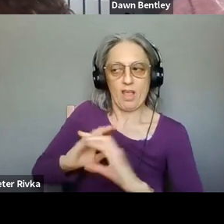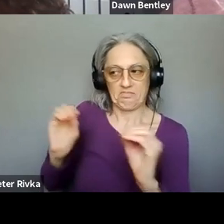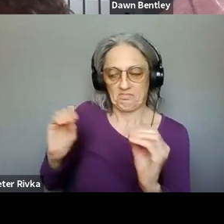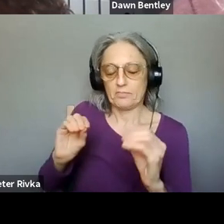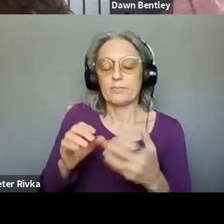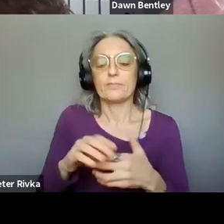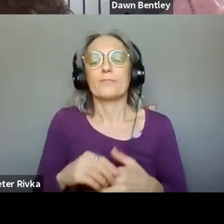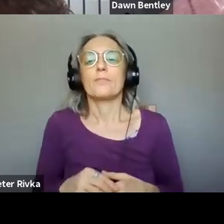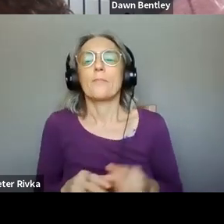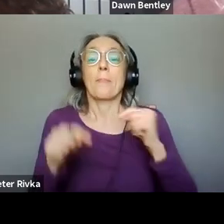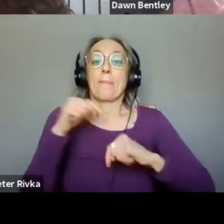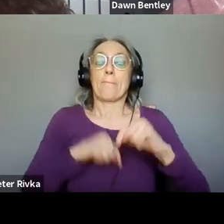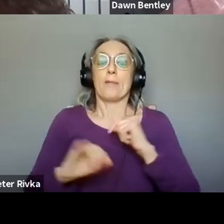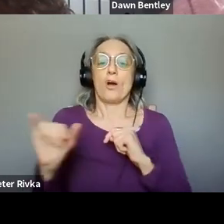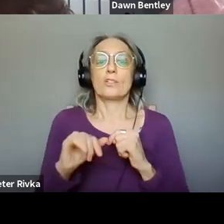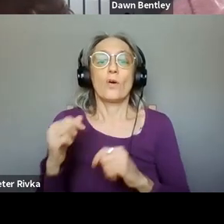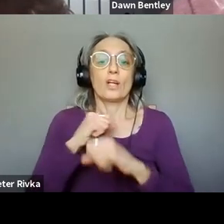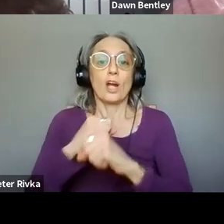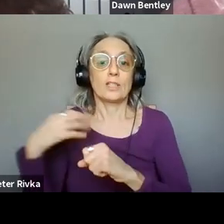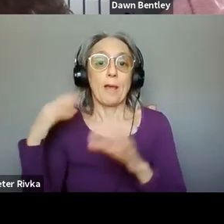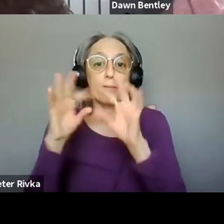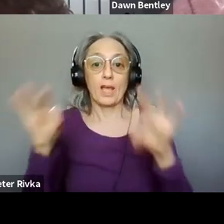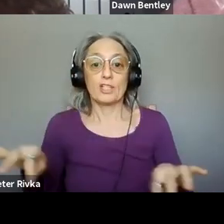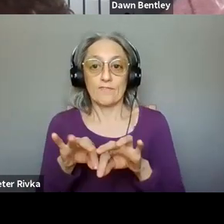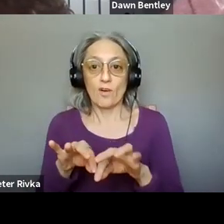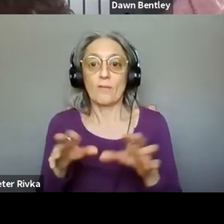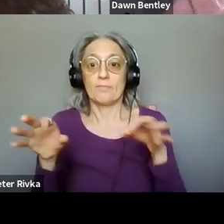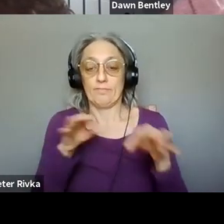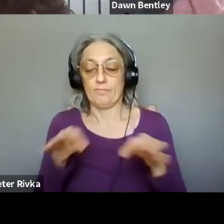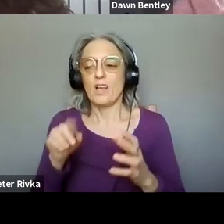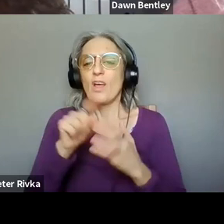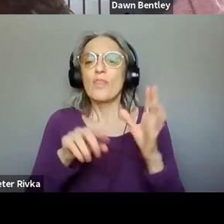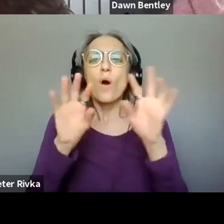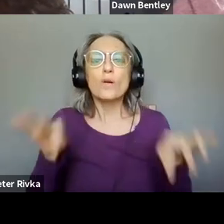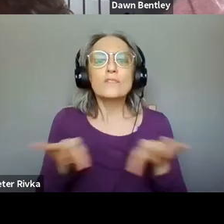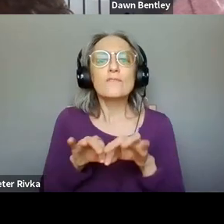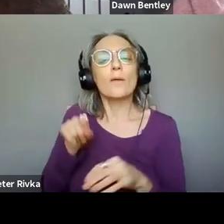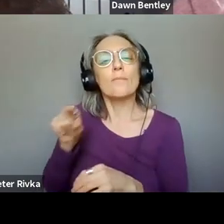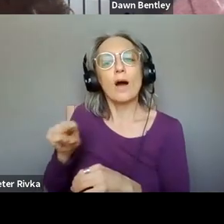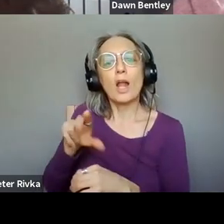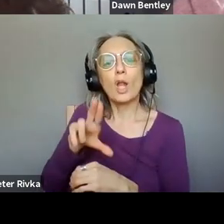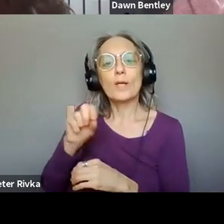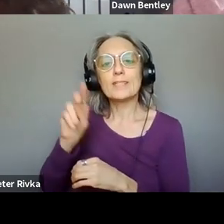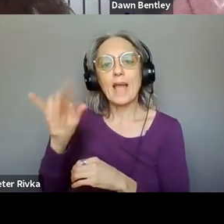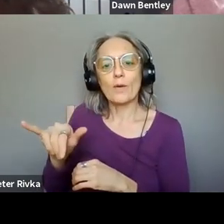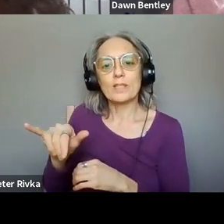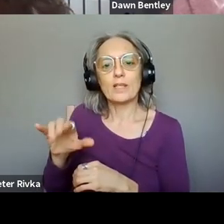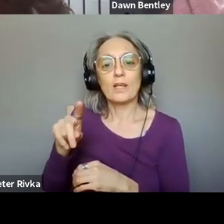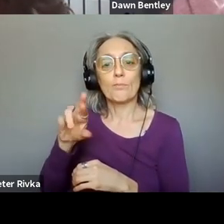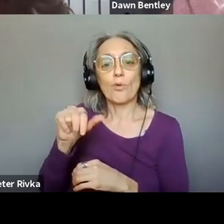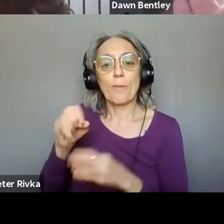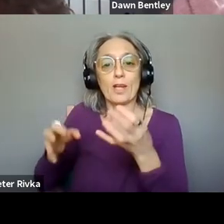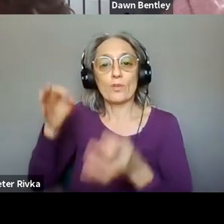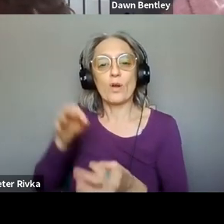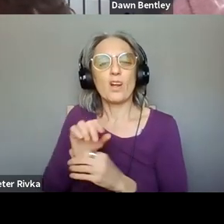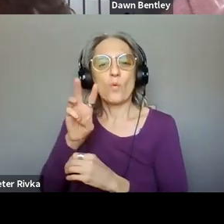on the guardianship application forms, those forms are all on our Lucas County Probate Court website. People talk